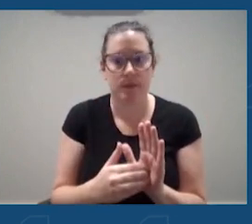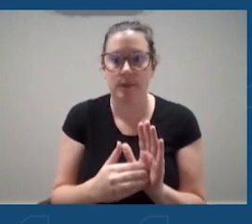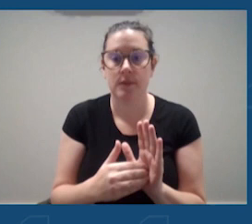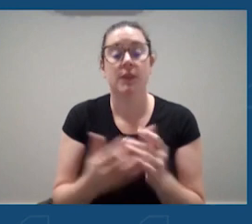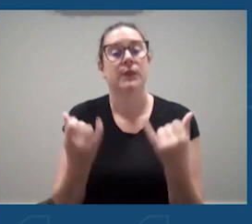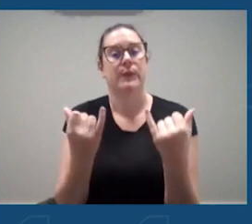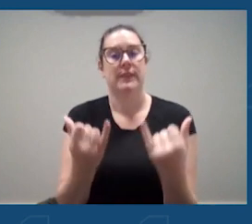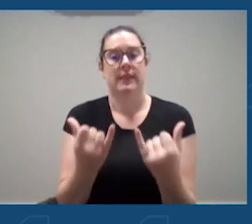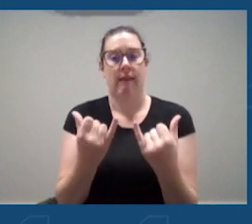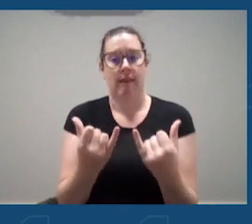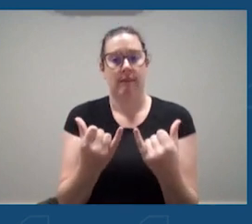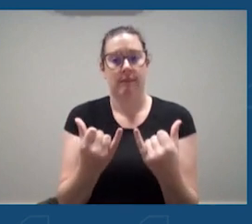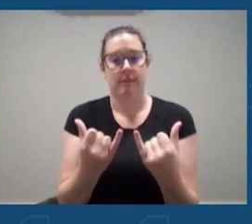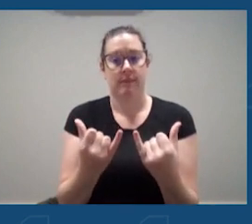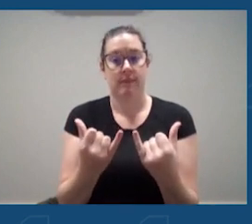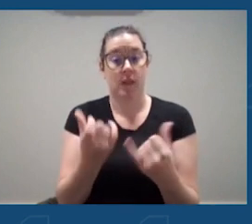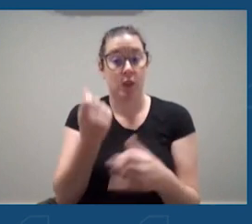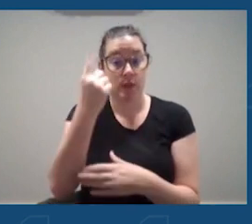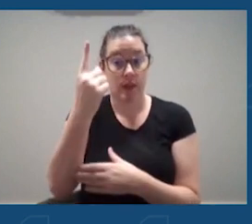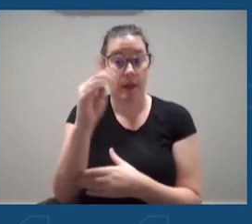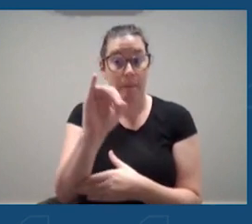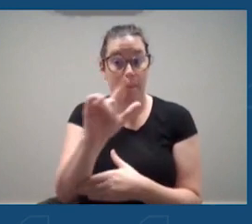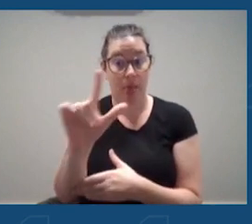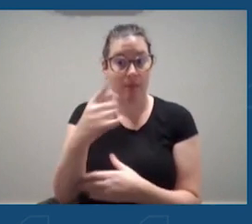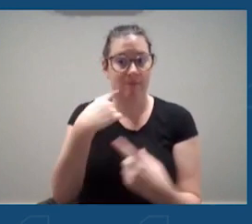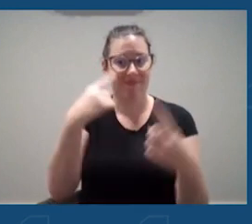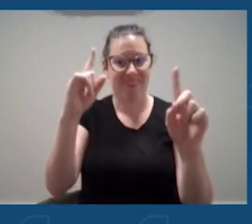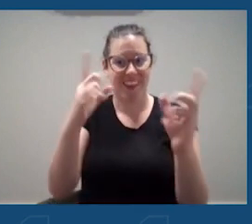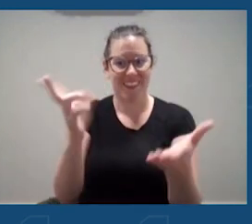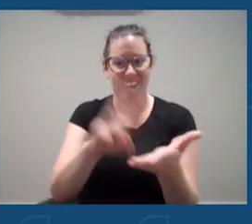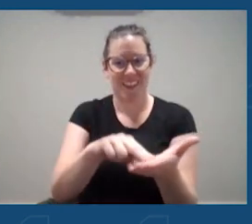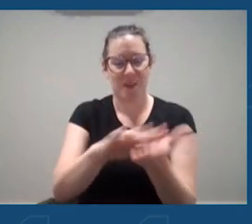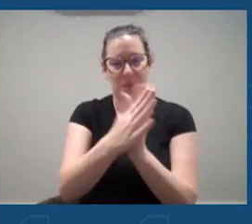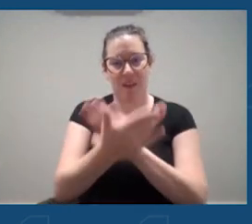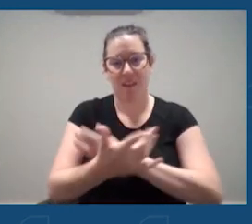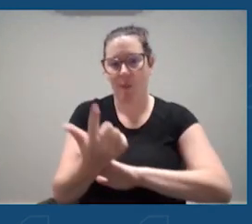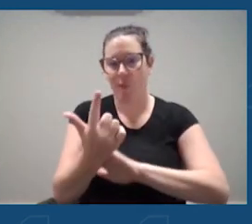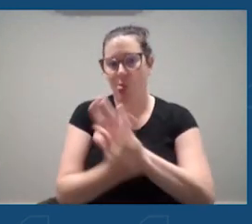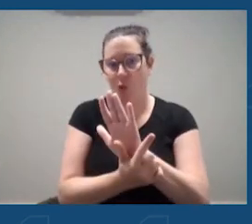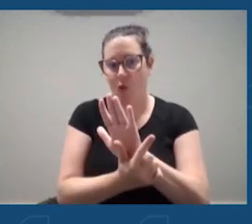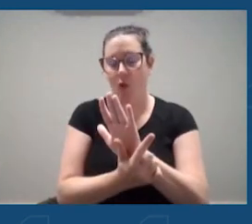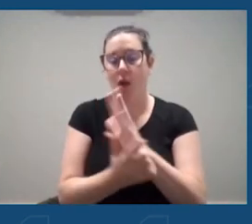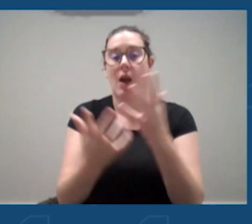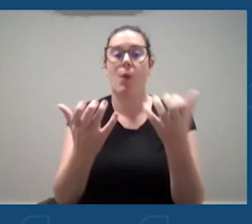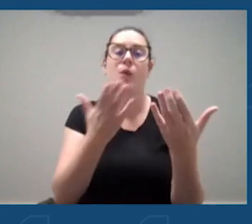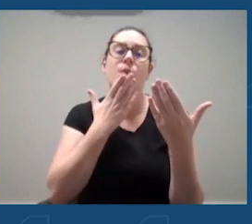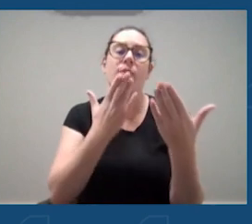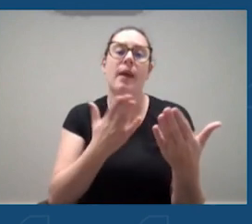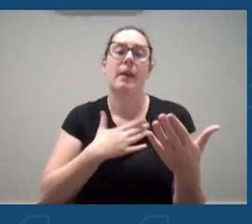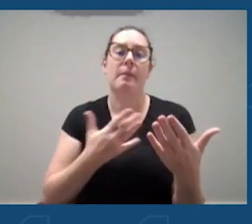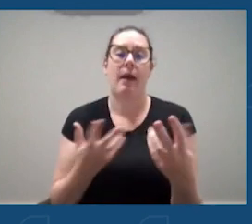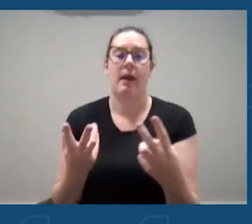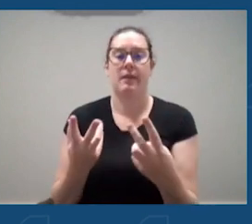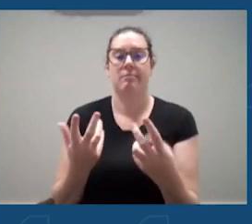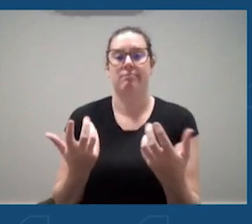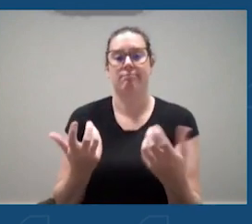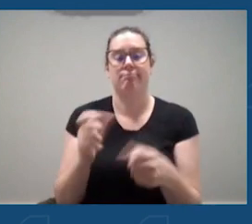today, as the bill is finally signed into law, I want to thank my partner,